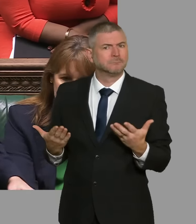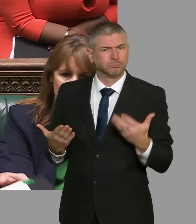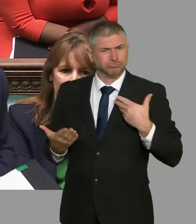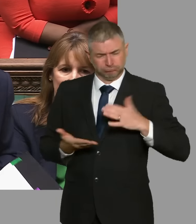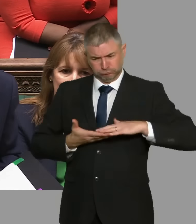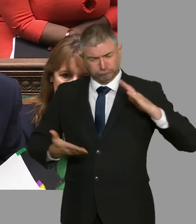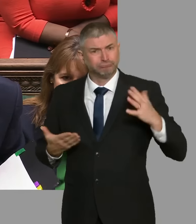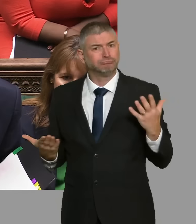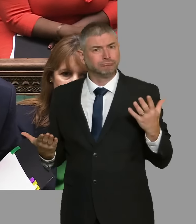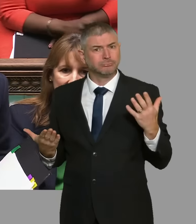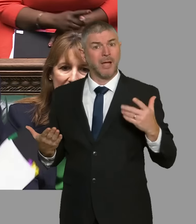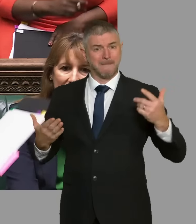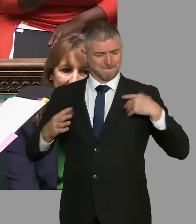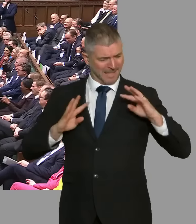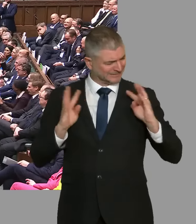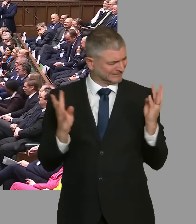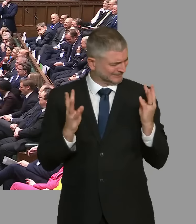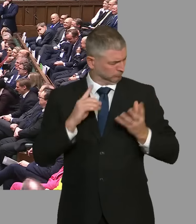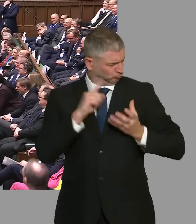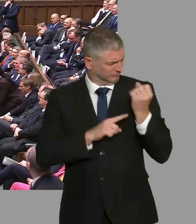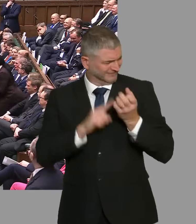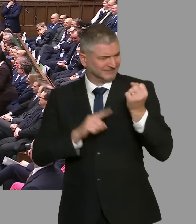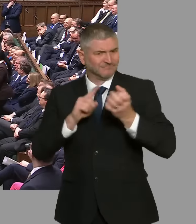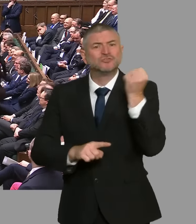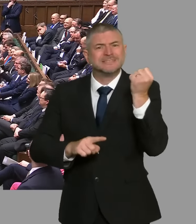fixing the mess that they left.